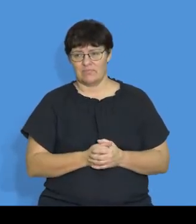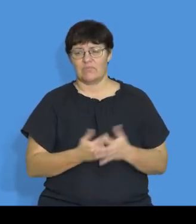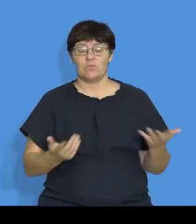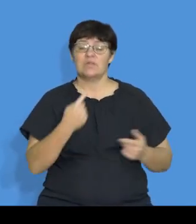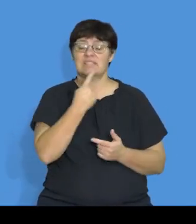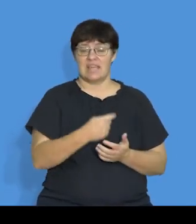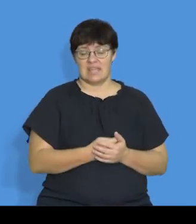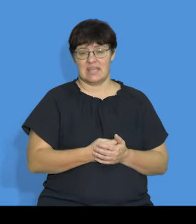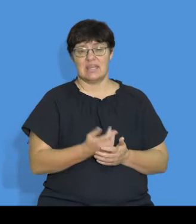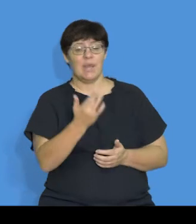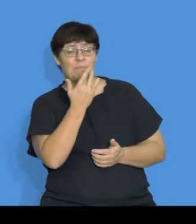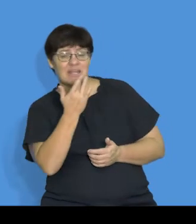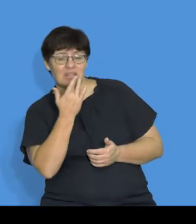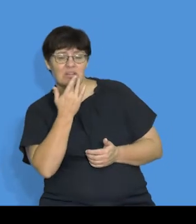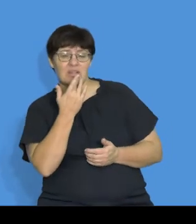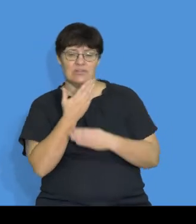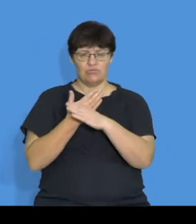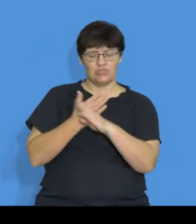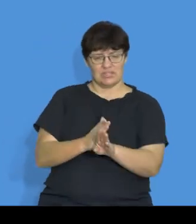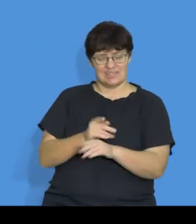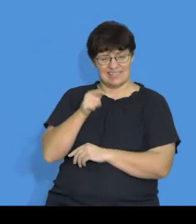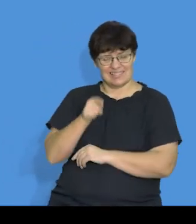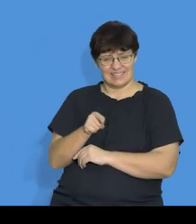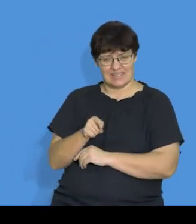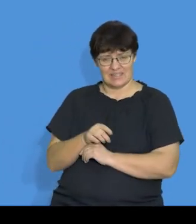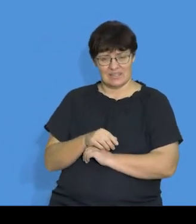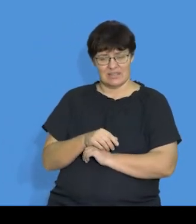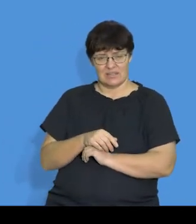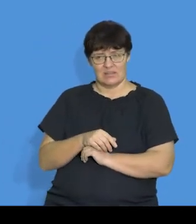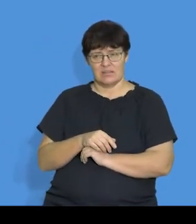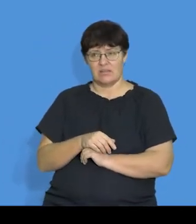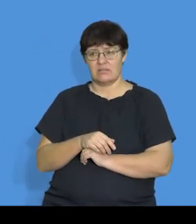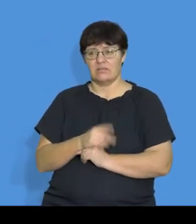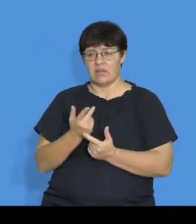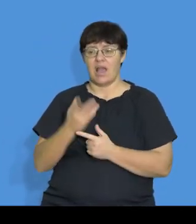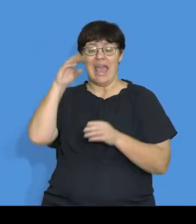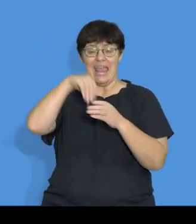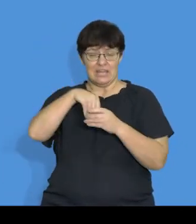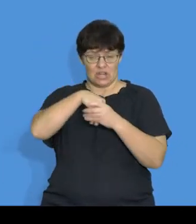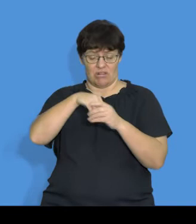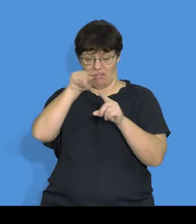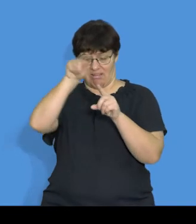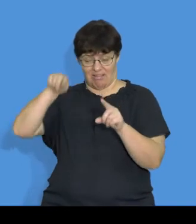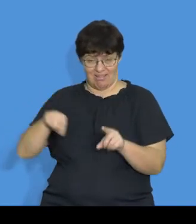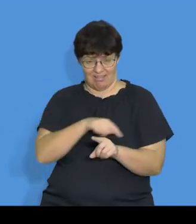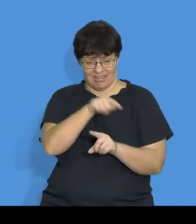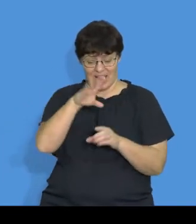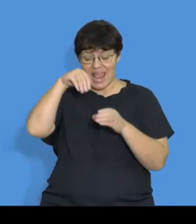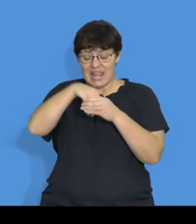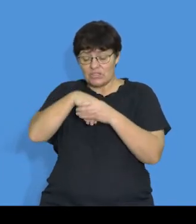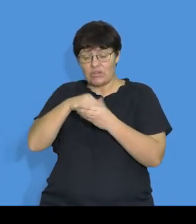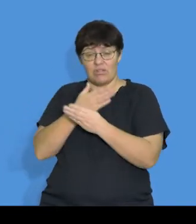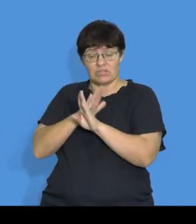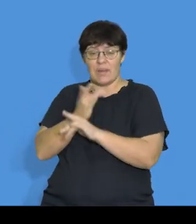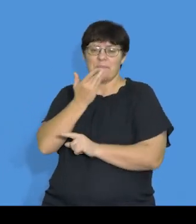the battery and the resistors in this in the external circuit, we know that the internal resistance of the battery